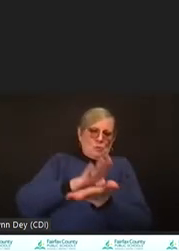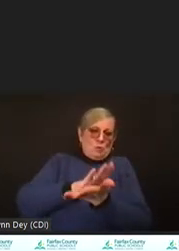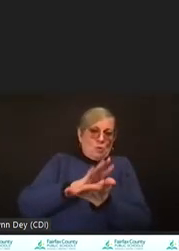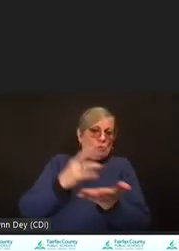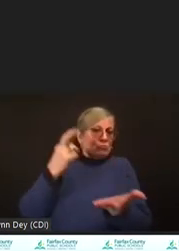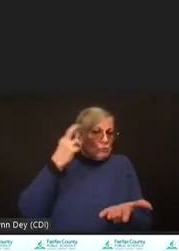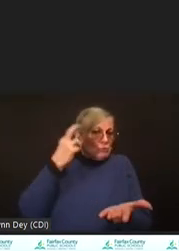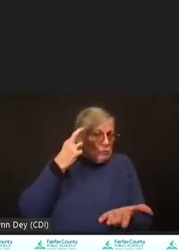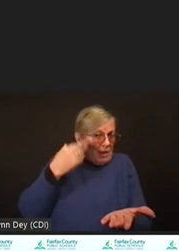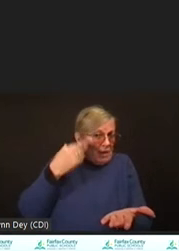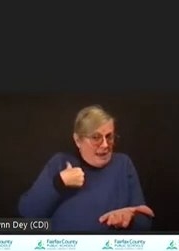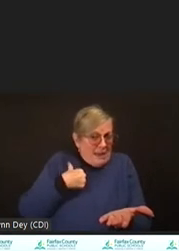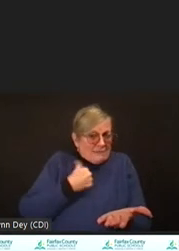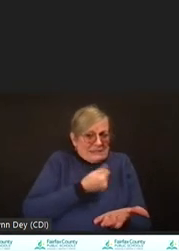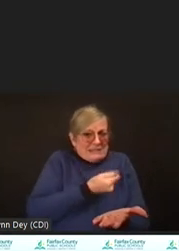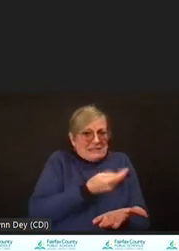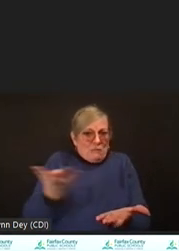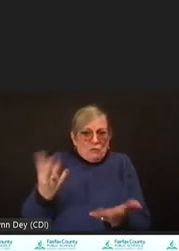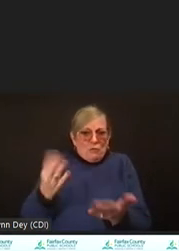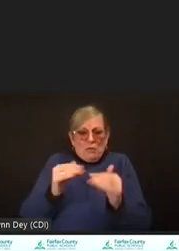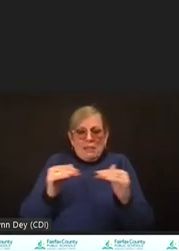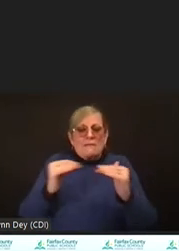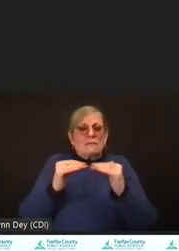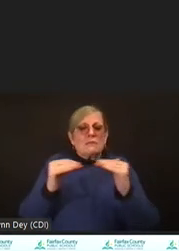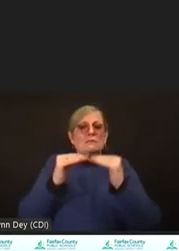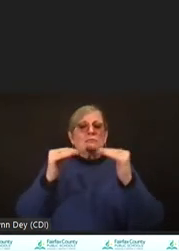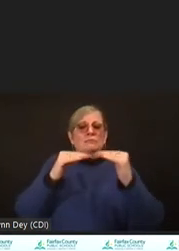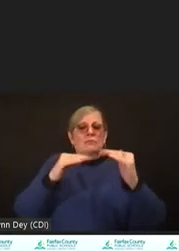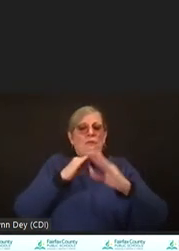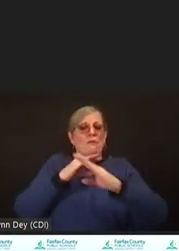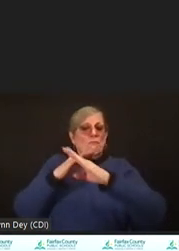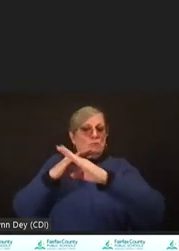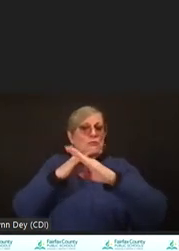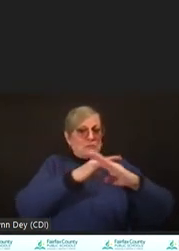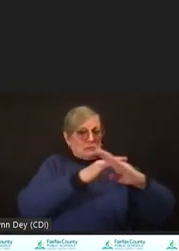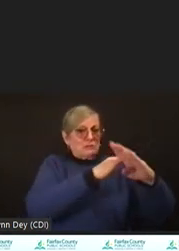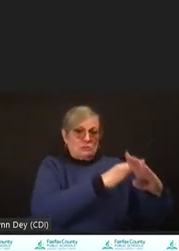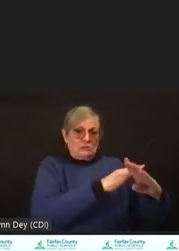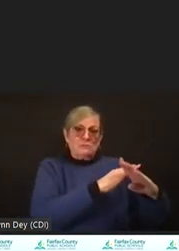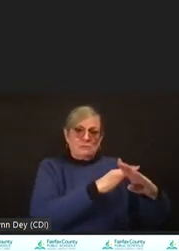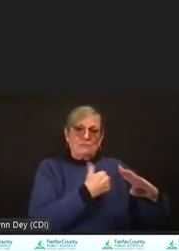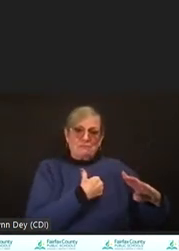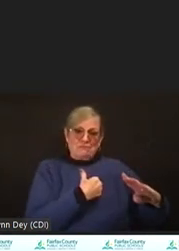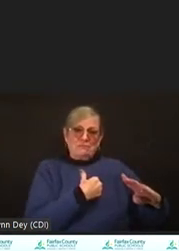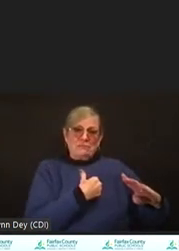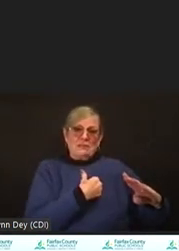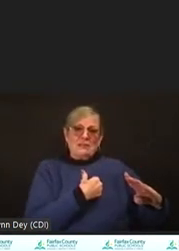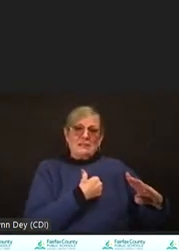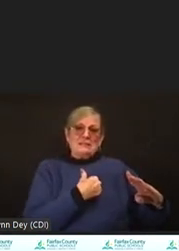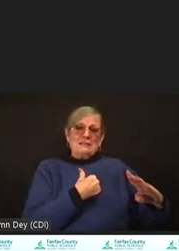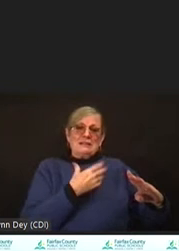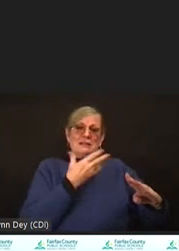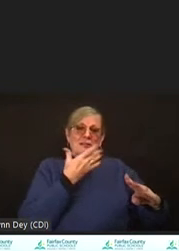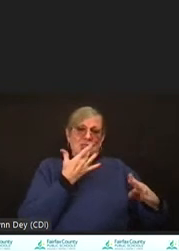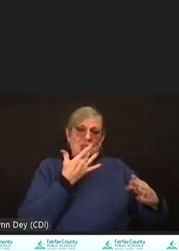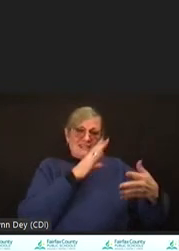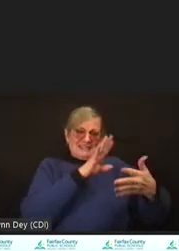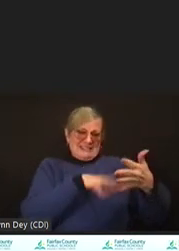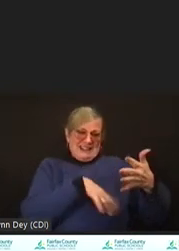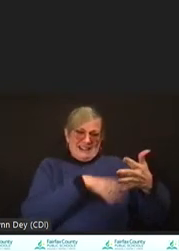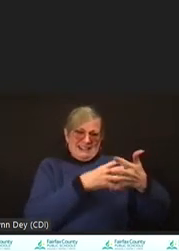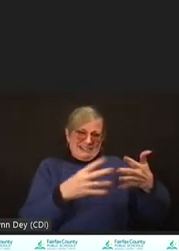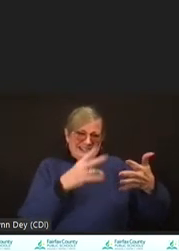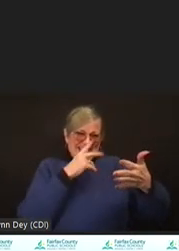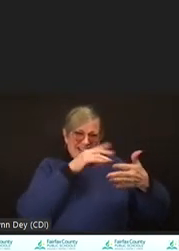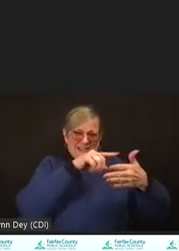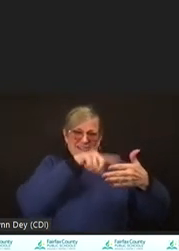strategy. As you see in the graph and the chart displayed to the right of the screen, Fairfax County, as with